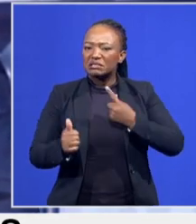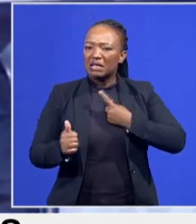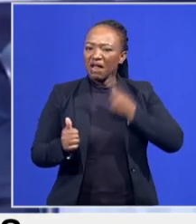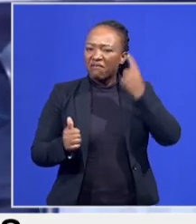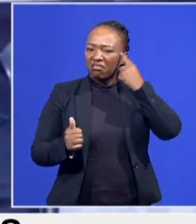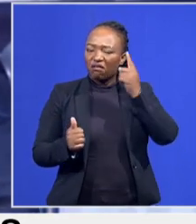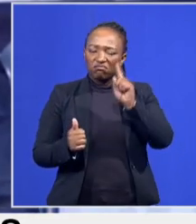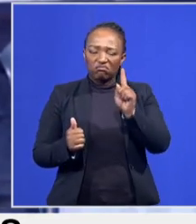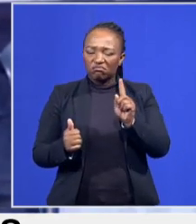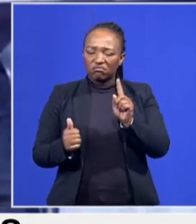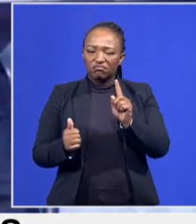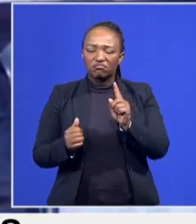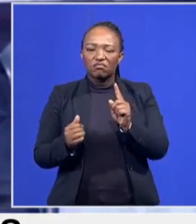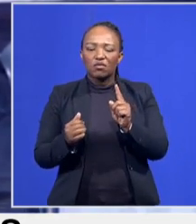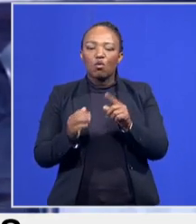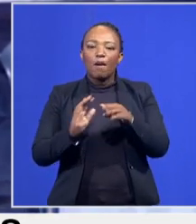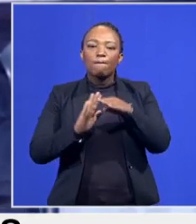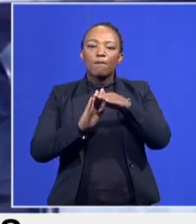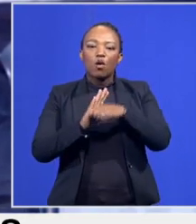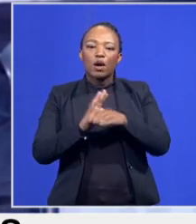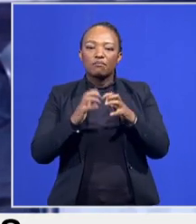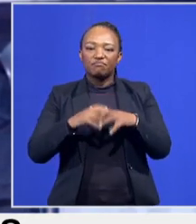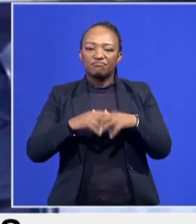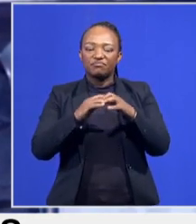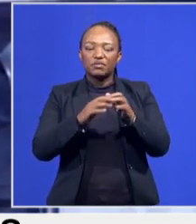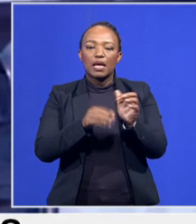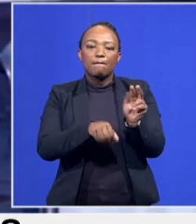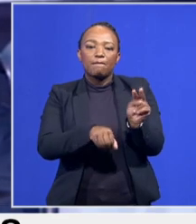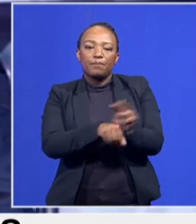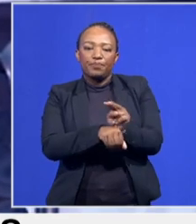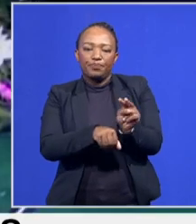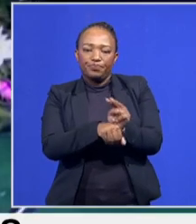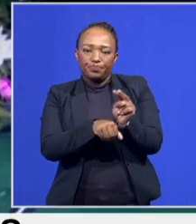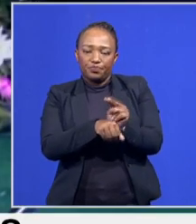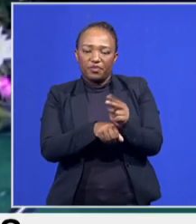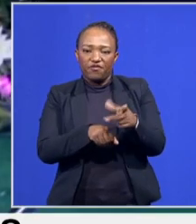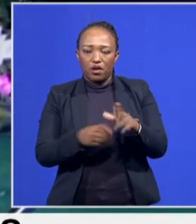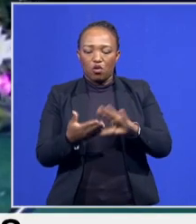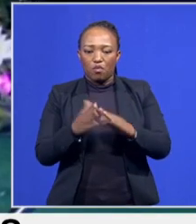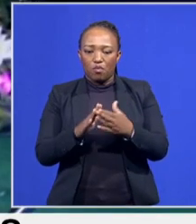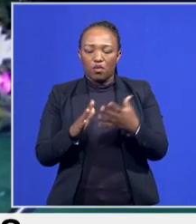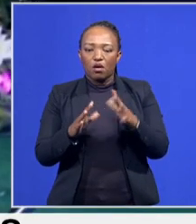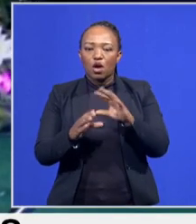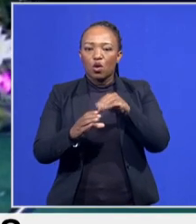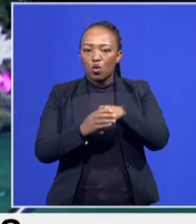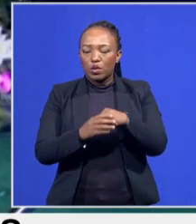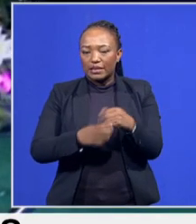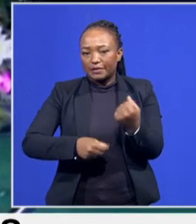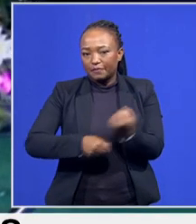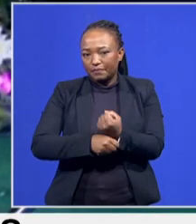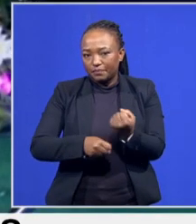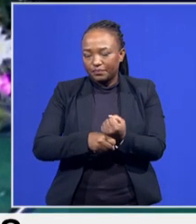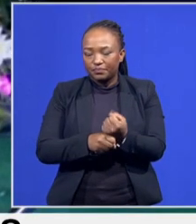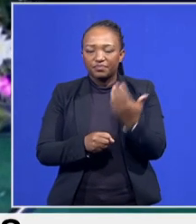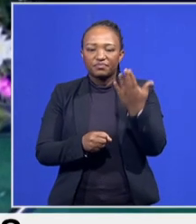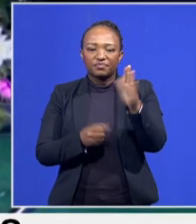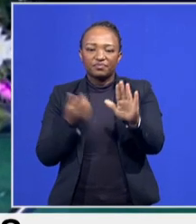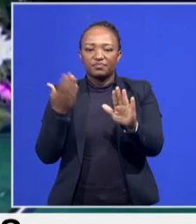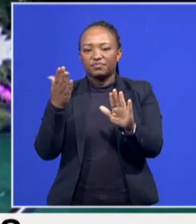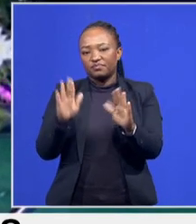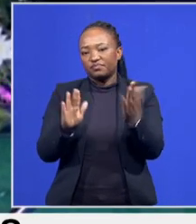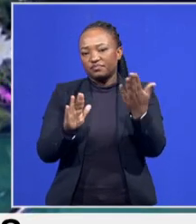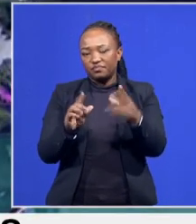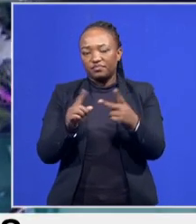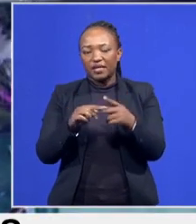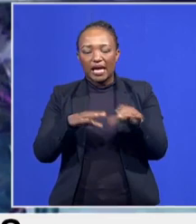demonstrated by mentorship program he had in his community, which also include career exhibitions, activities